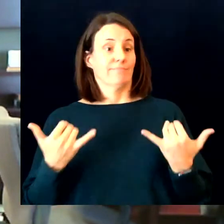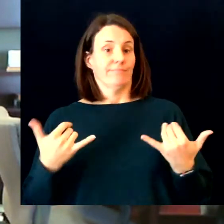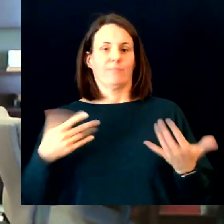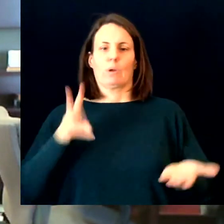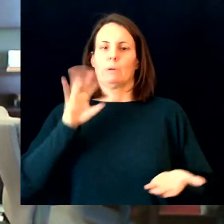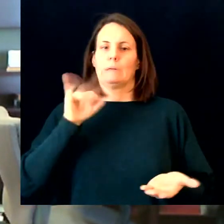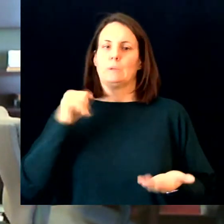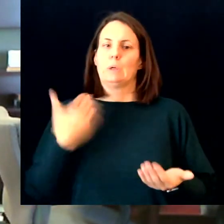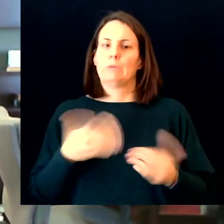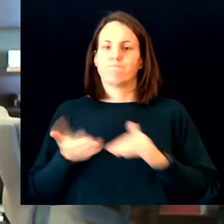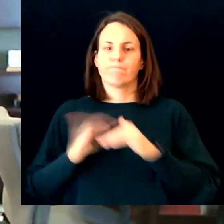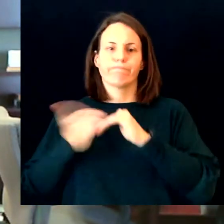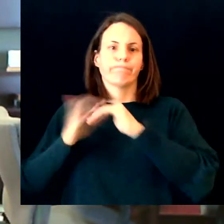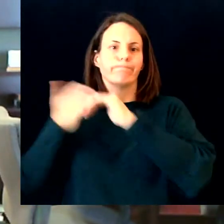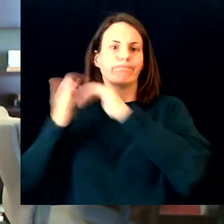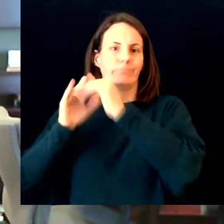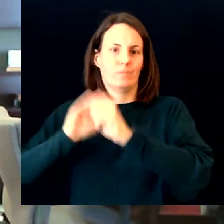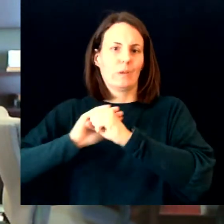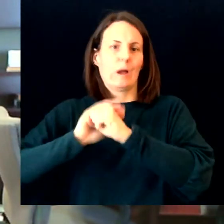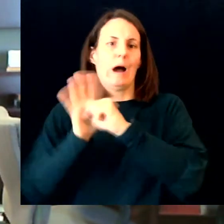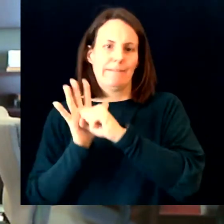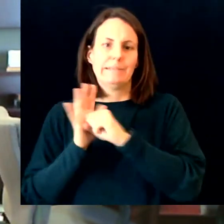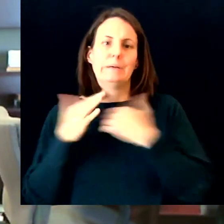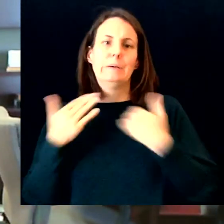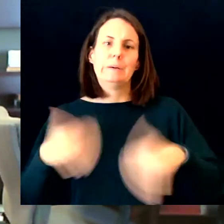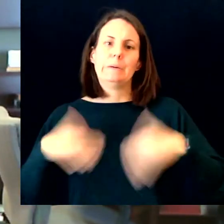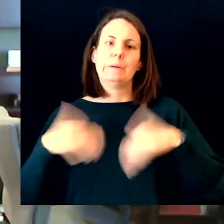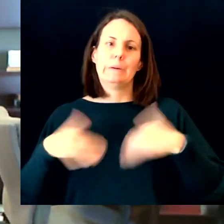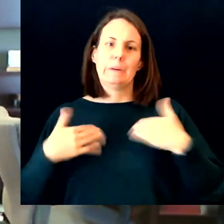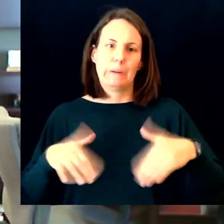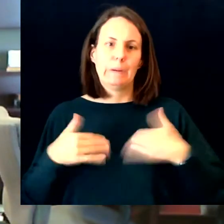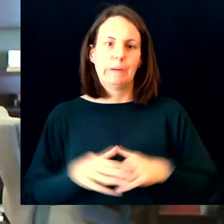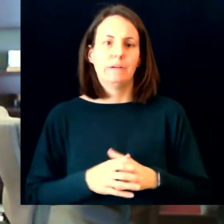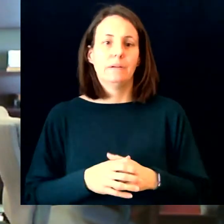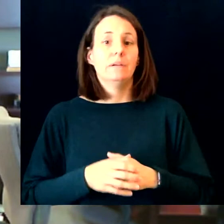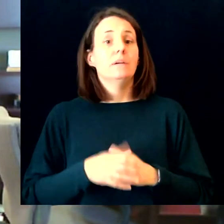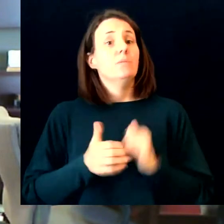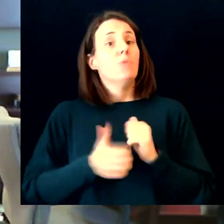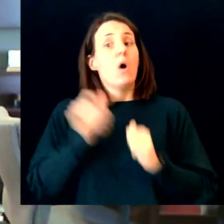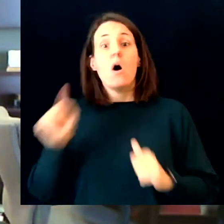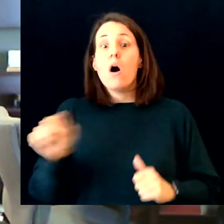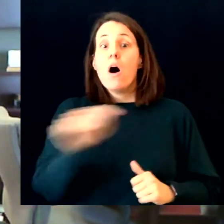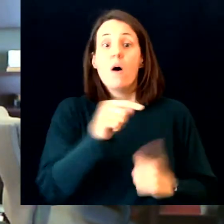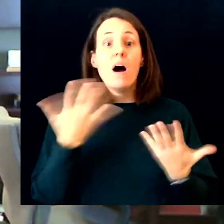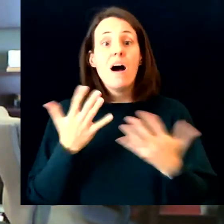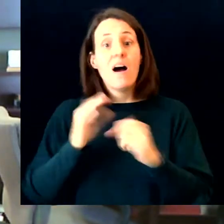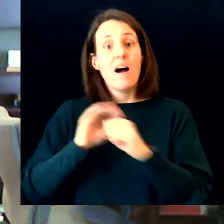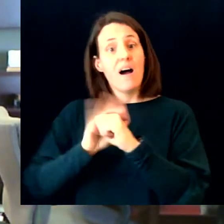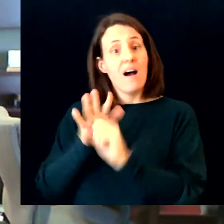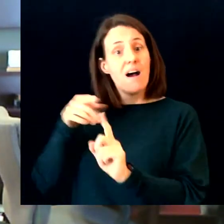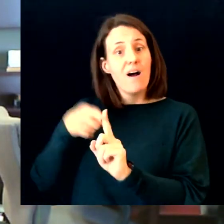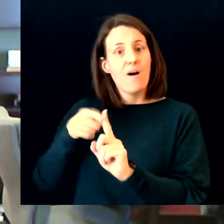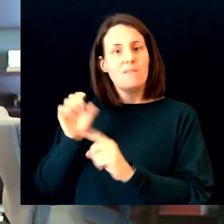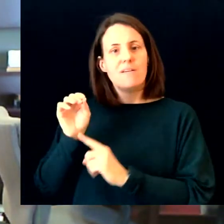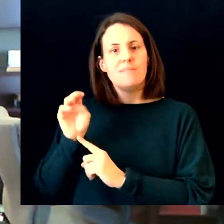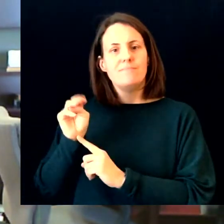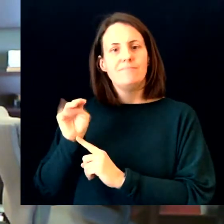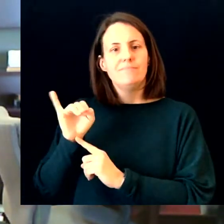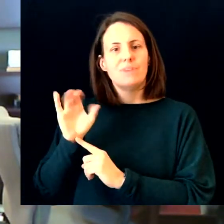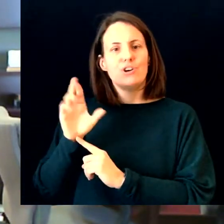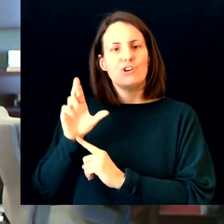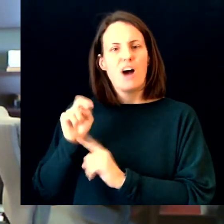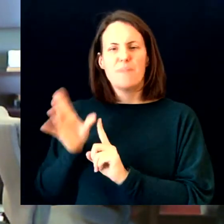a result of the Omicron variant spreading rapidly across our state. Here are today's latest COVID-19 data and